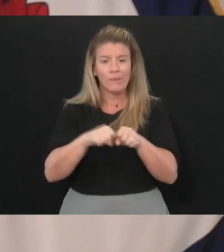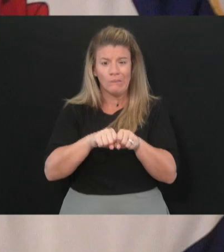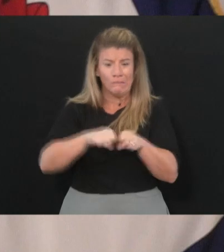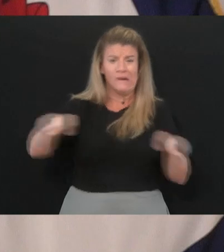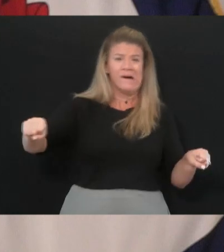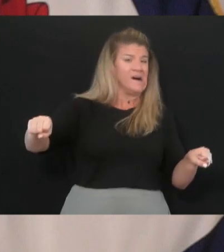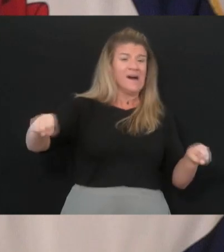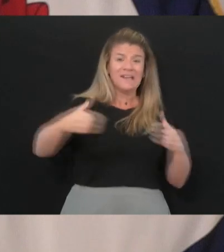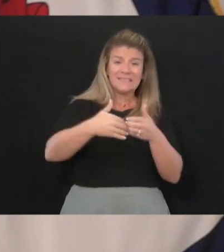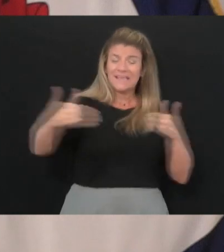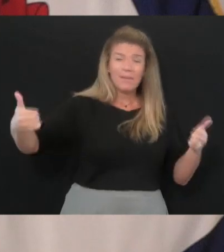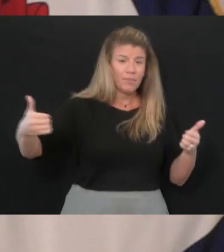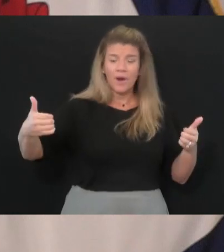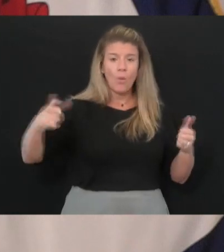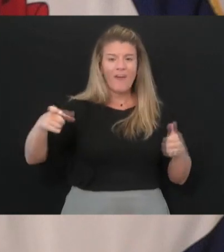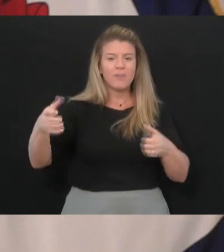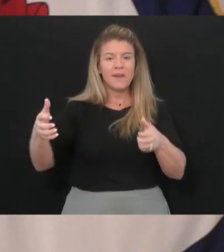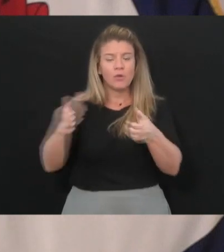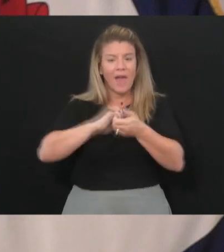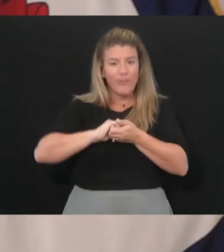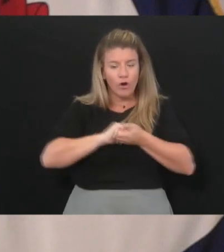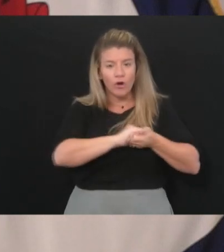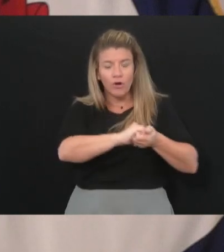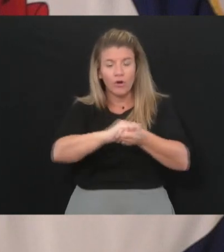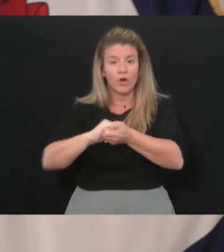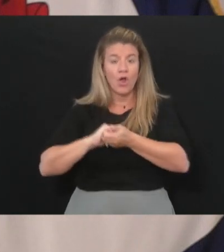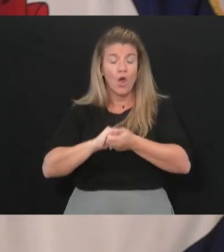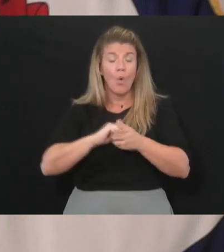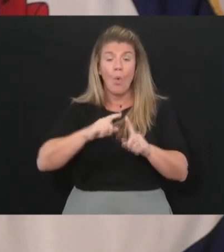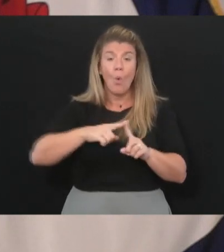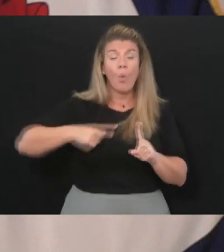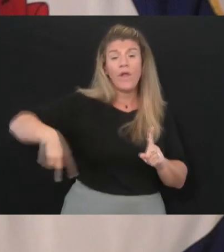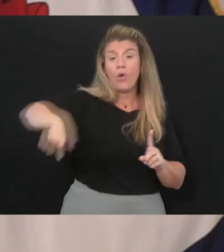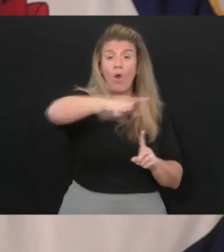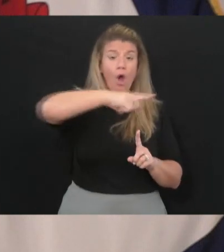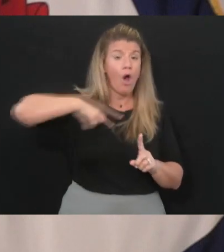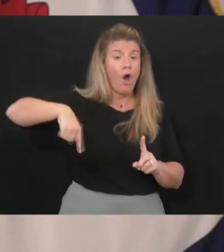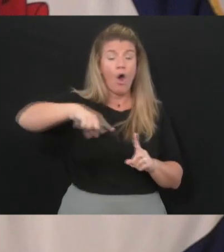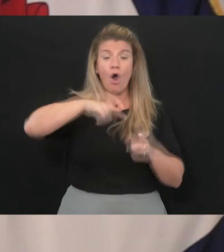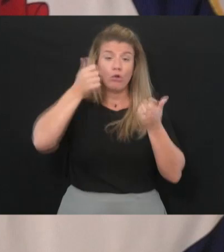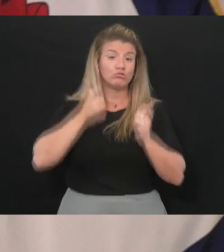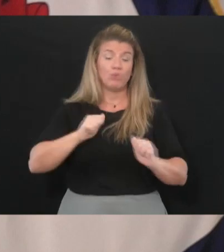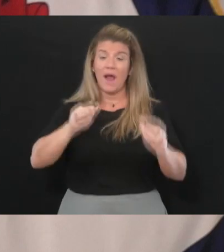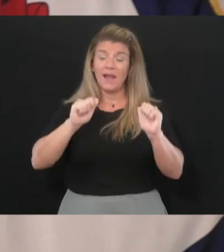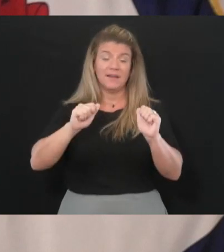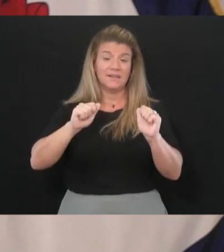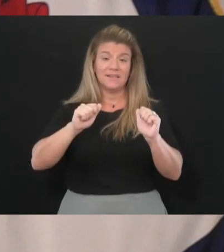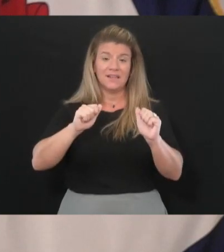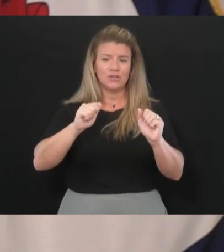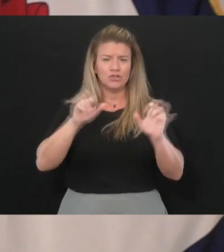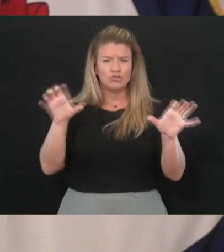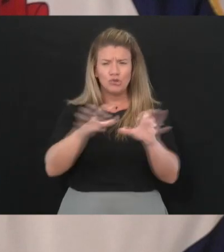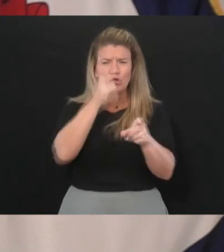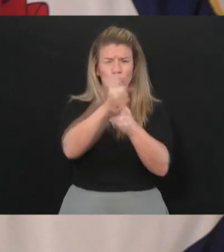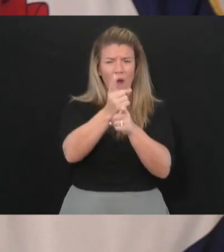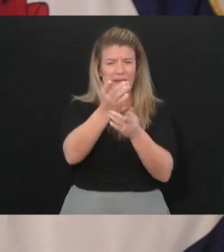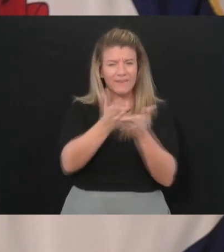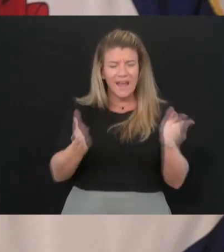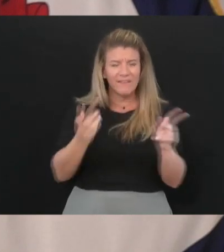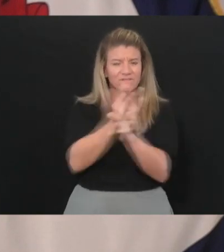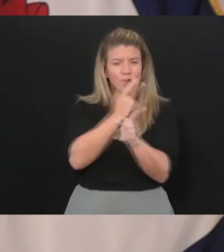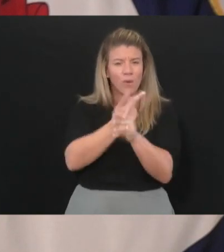work. You know, everybody is trying with all in them to push the right buttons and do the right